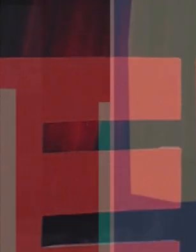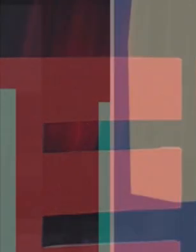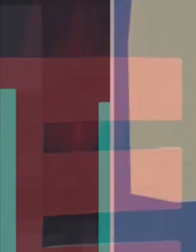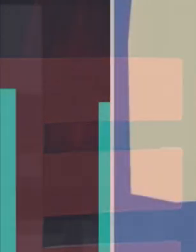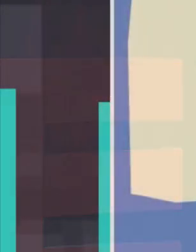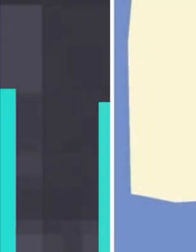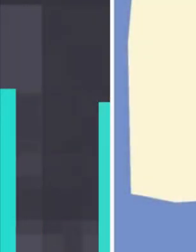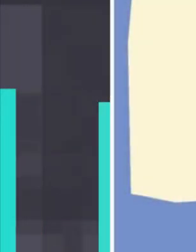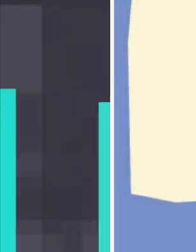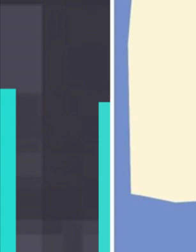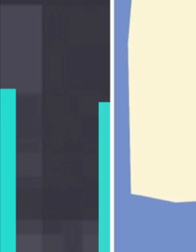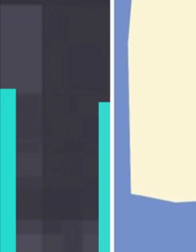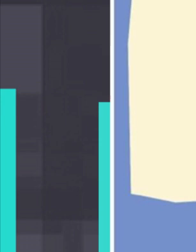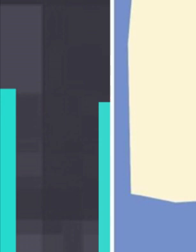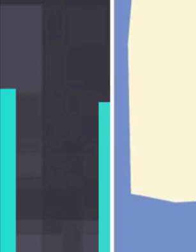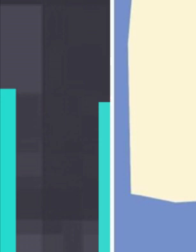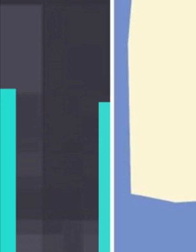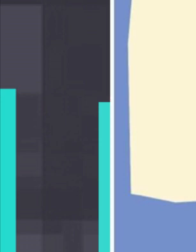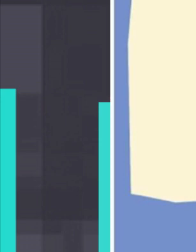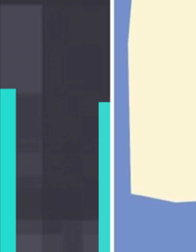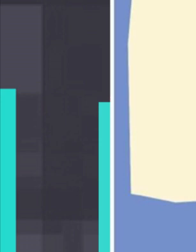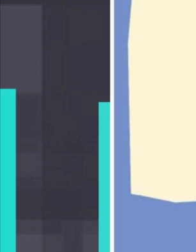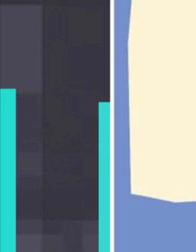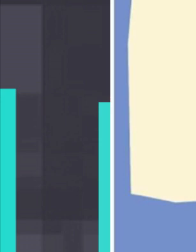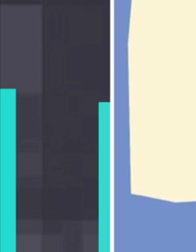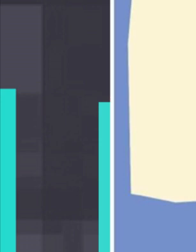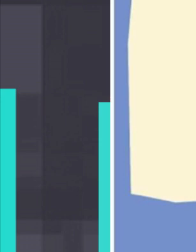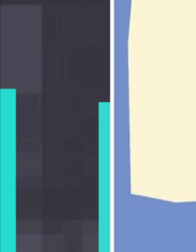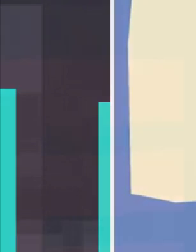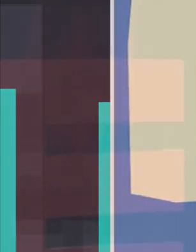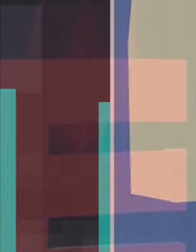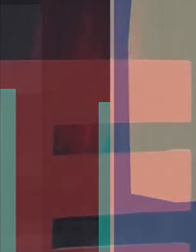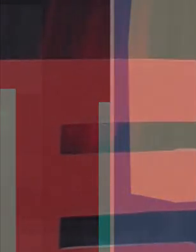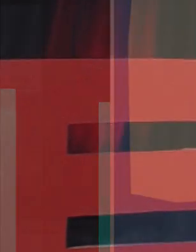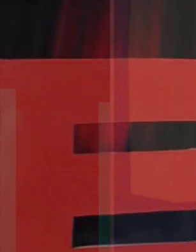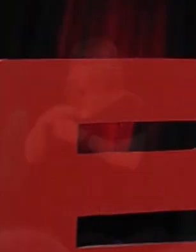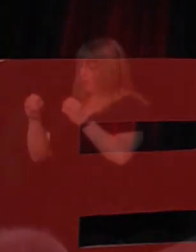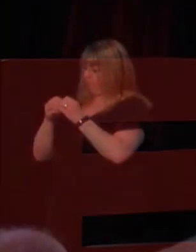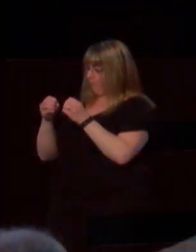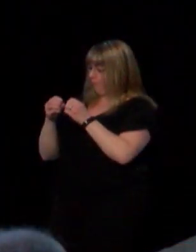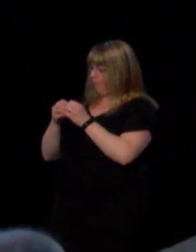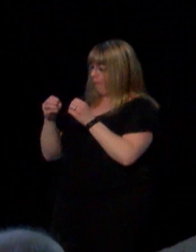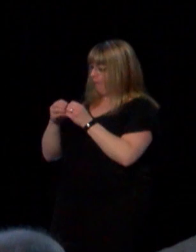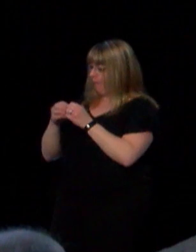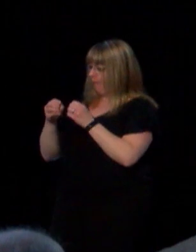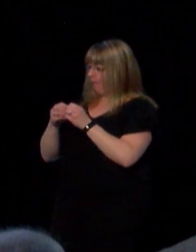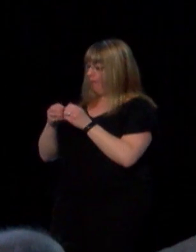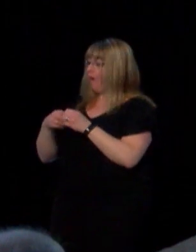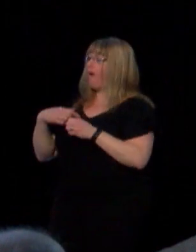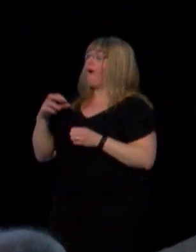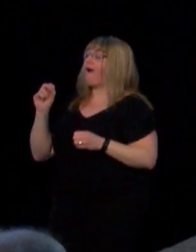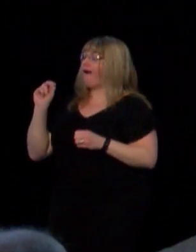he signed milk. And then 2 weeks later, he signed more.